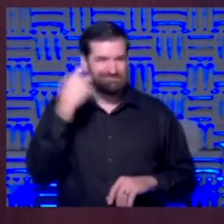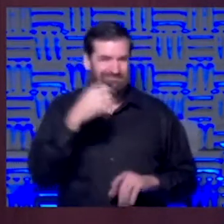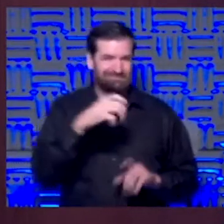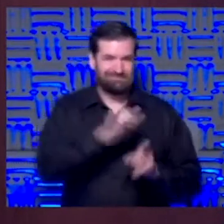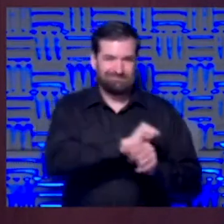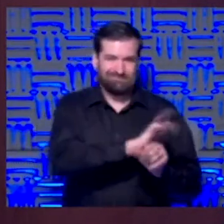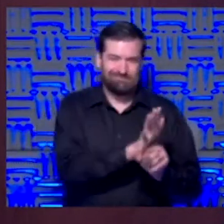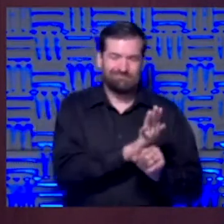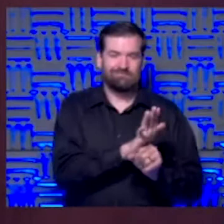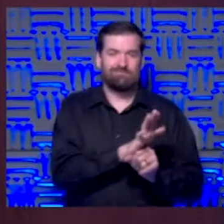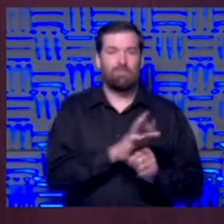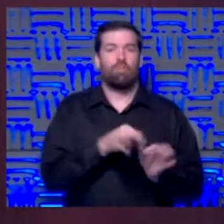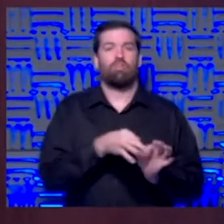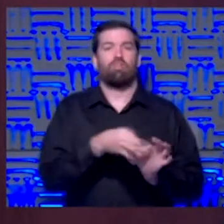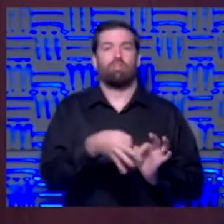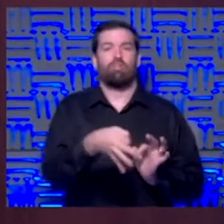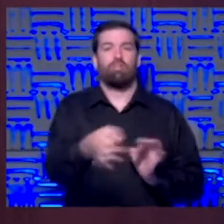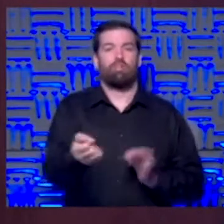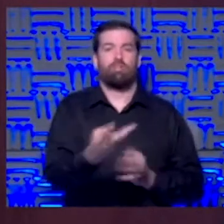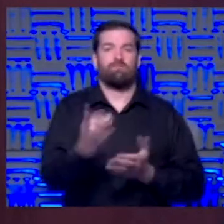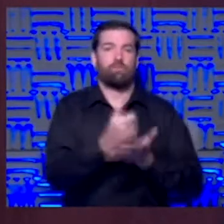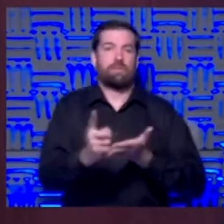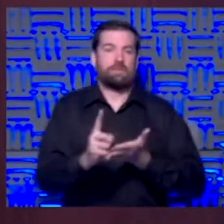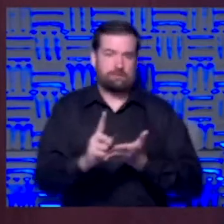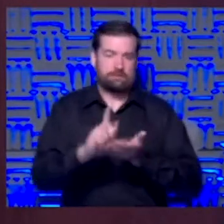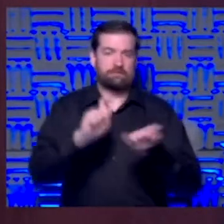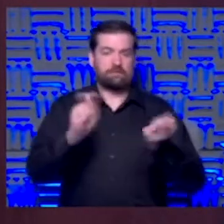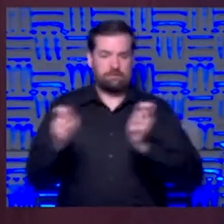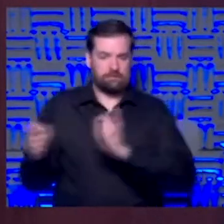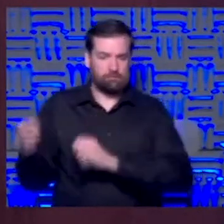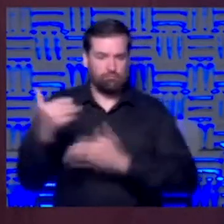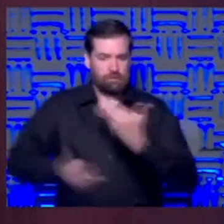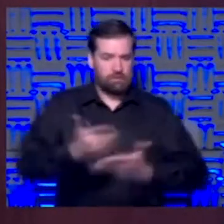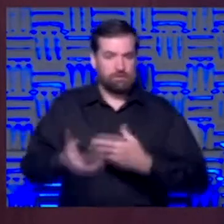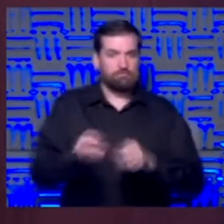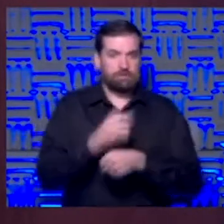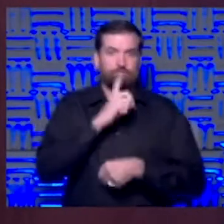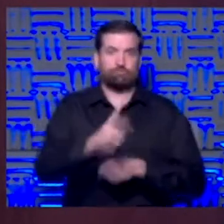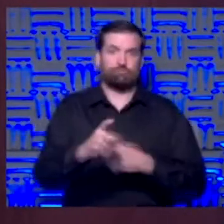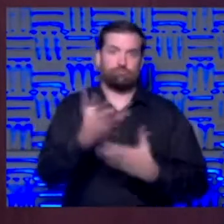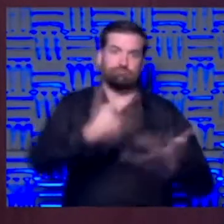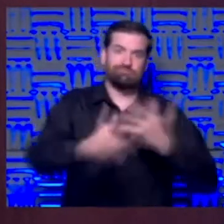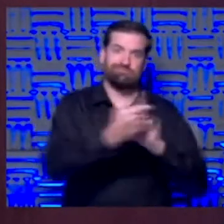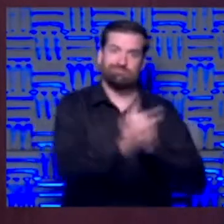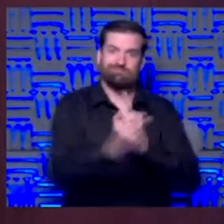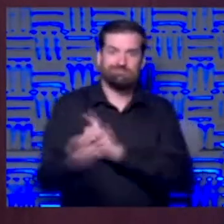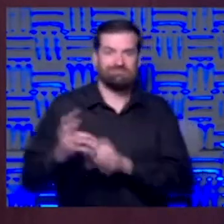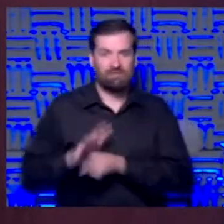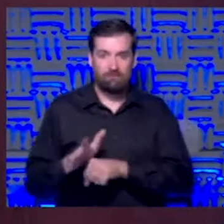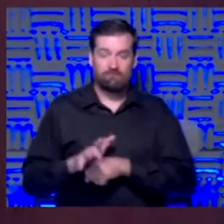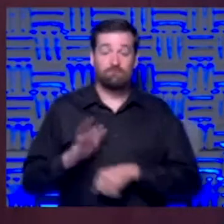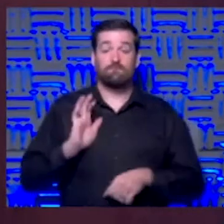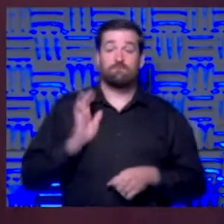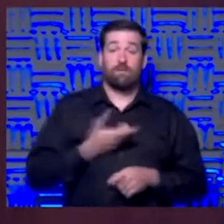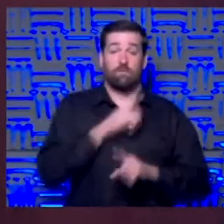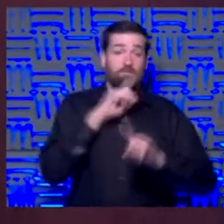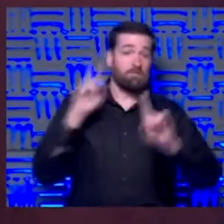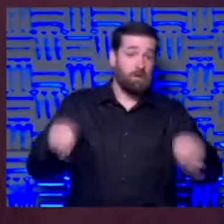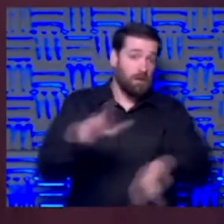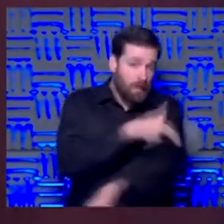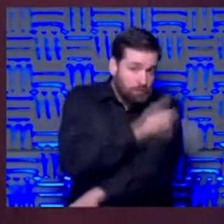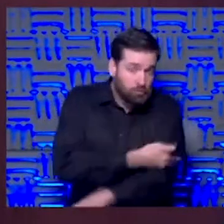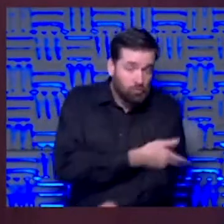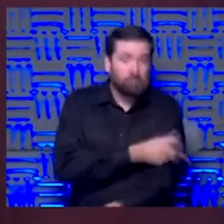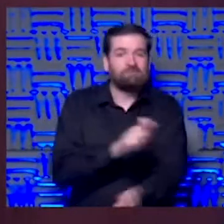we stalled for a few weeks to revamp our processes and to make sure that they were socially distant. So we changed the way that we were going to respond to the hospital a little